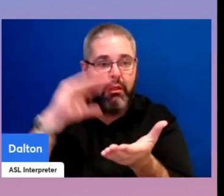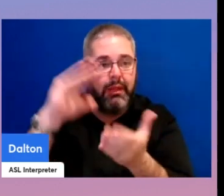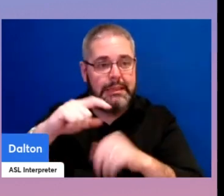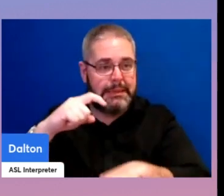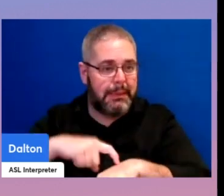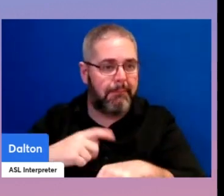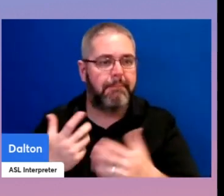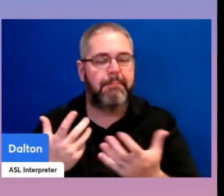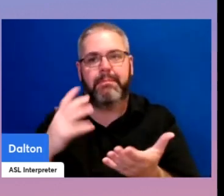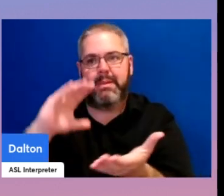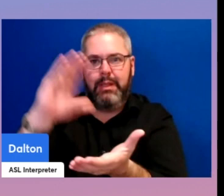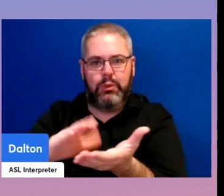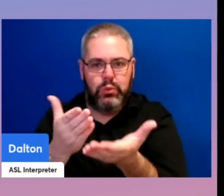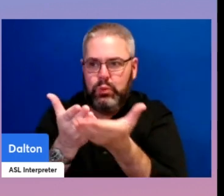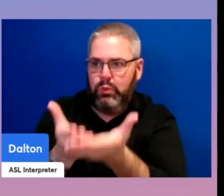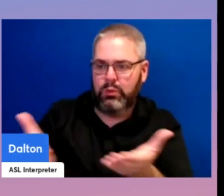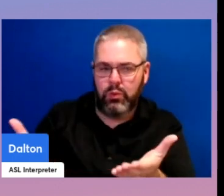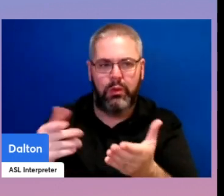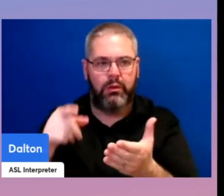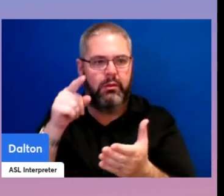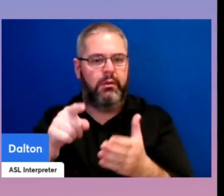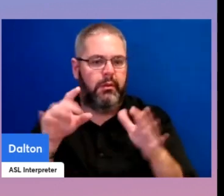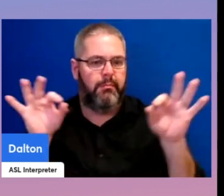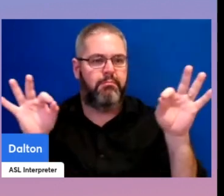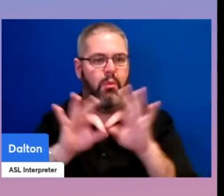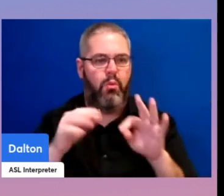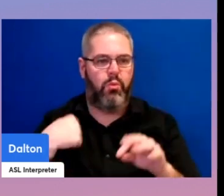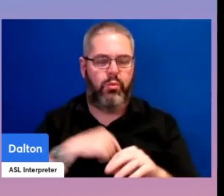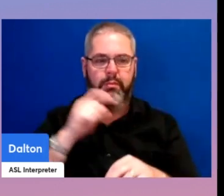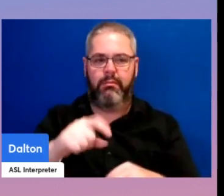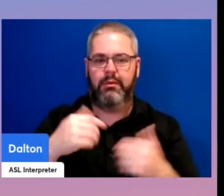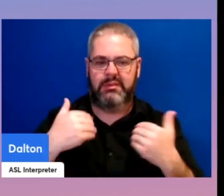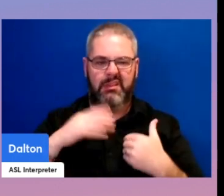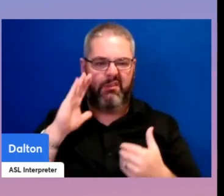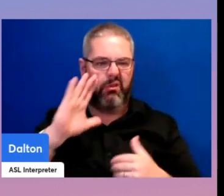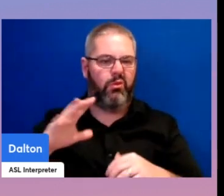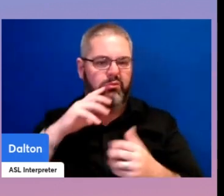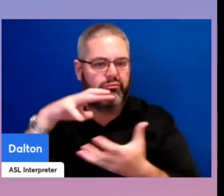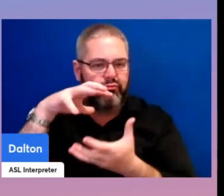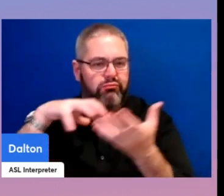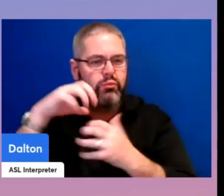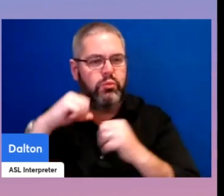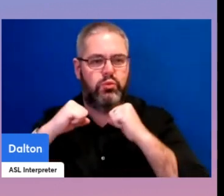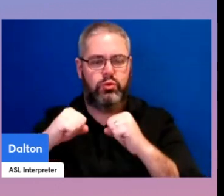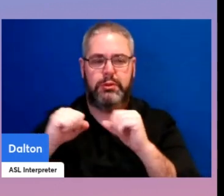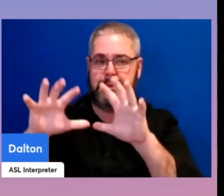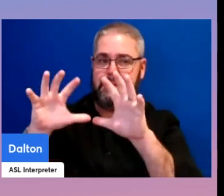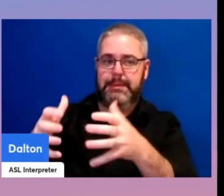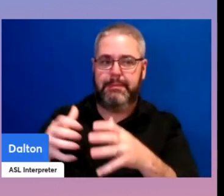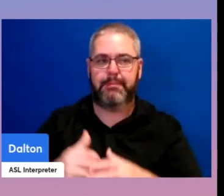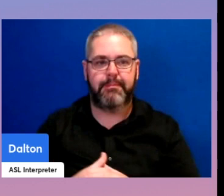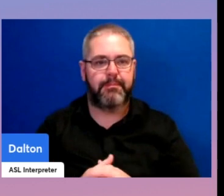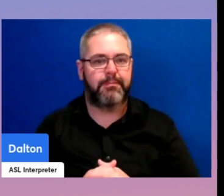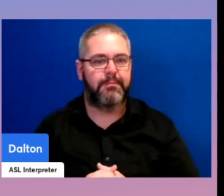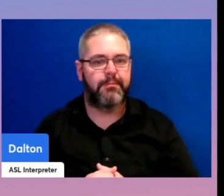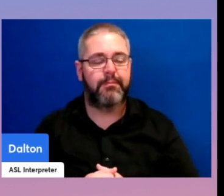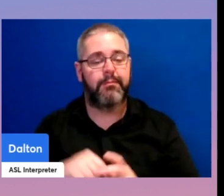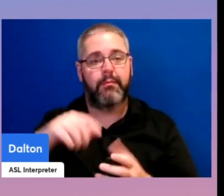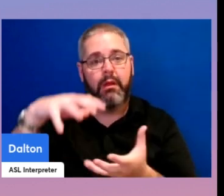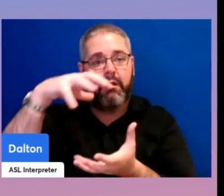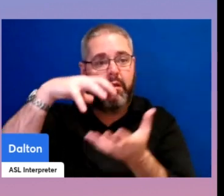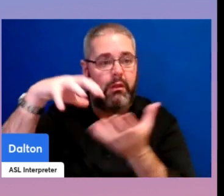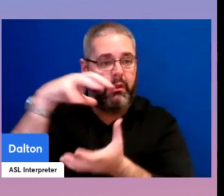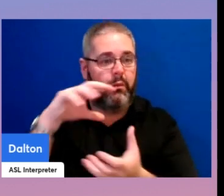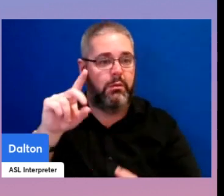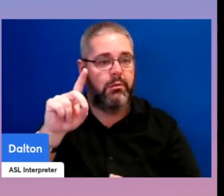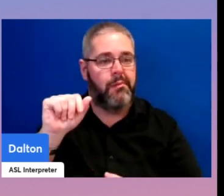resource, this leads to friction between application and security teams. This rift of cloud native versus